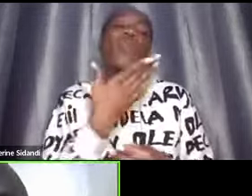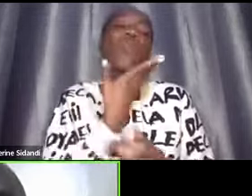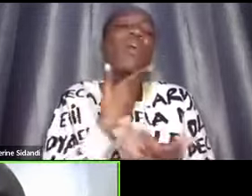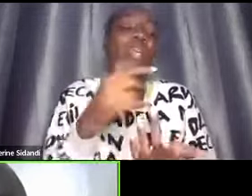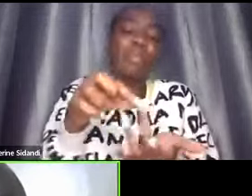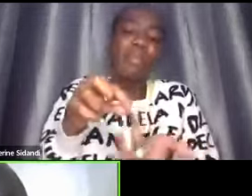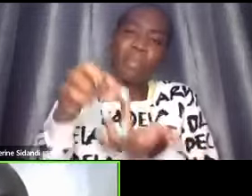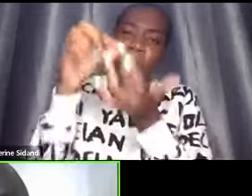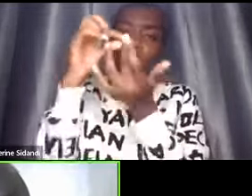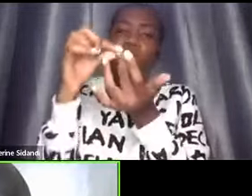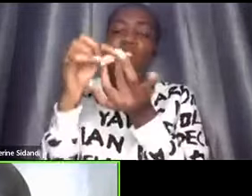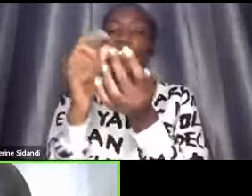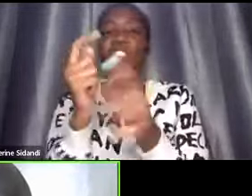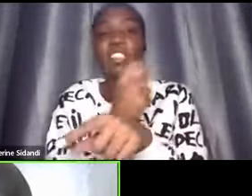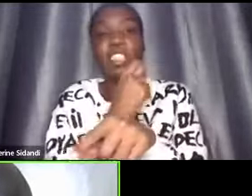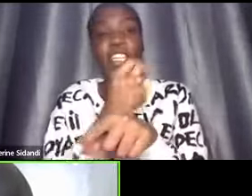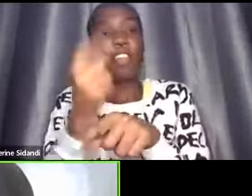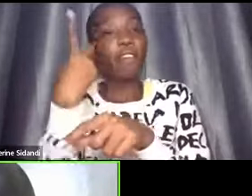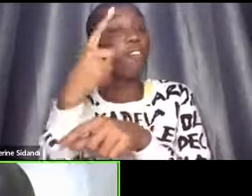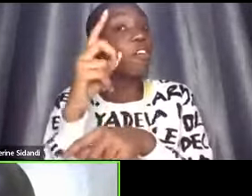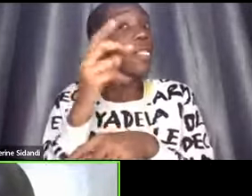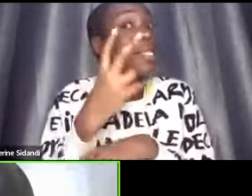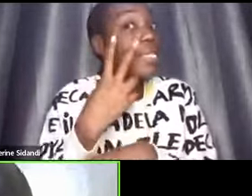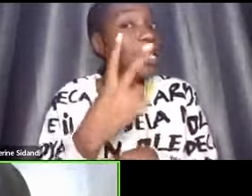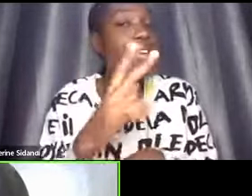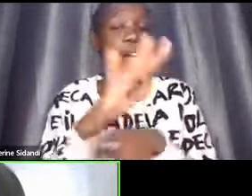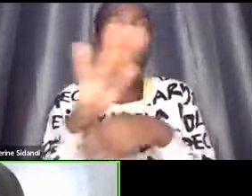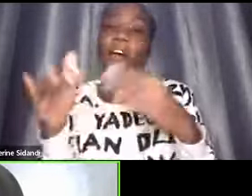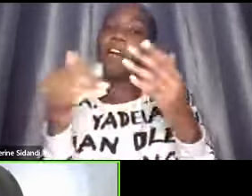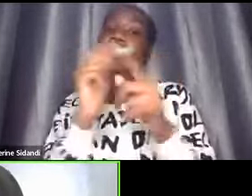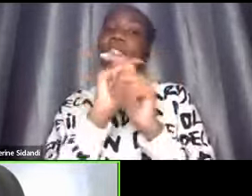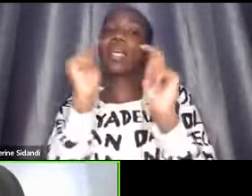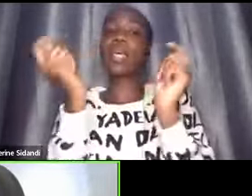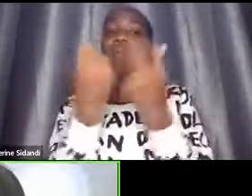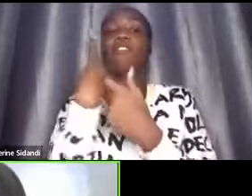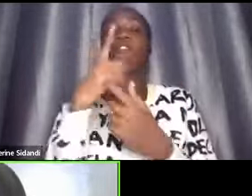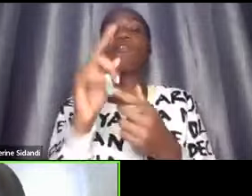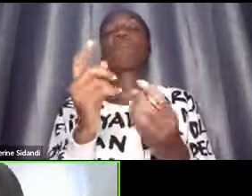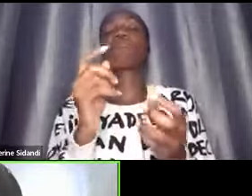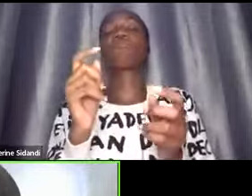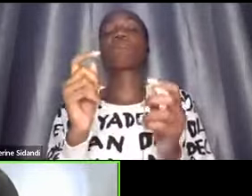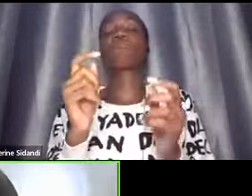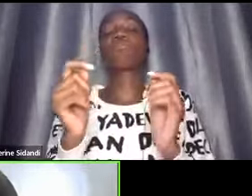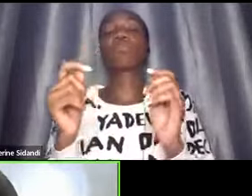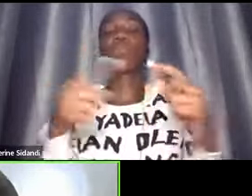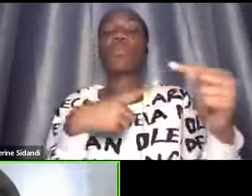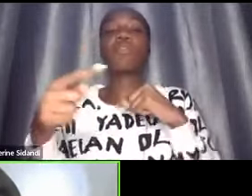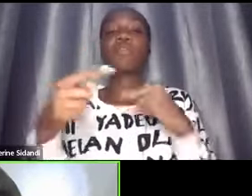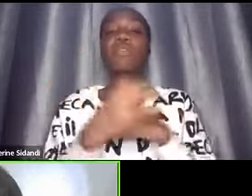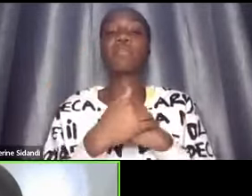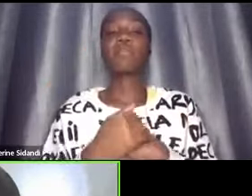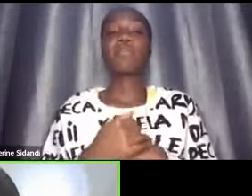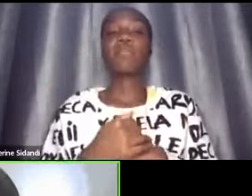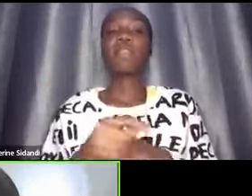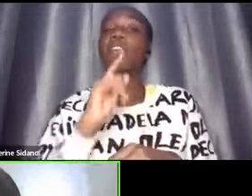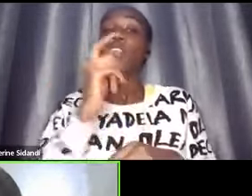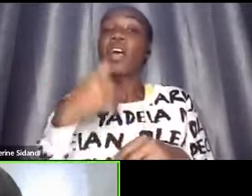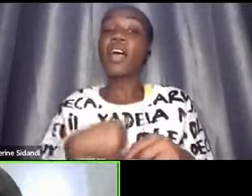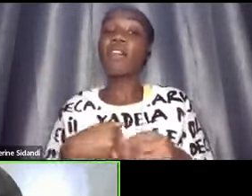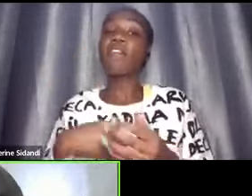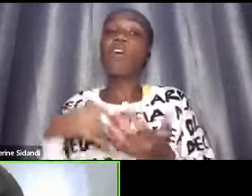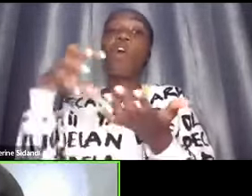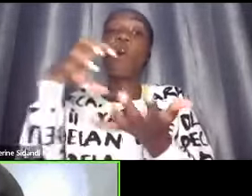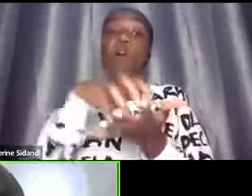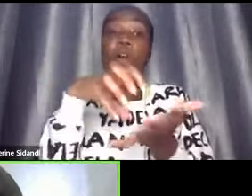face all types of conflicts. Now, there are common reasons for